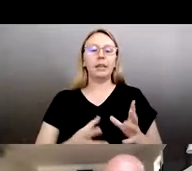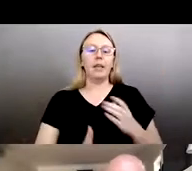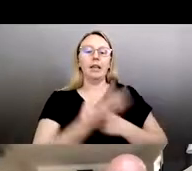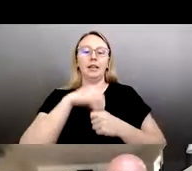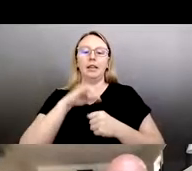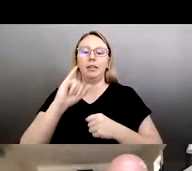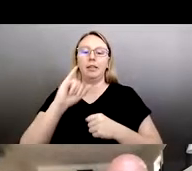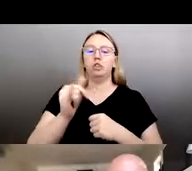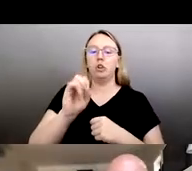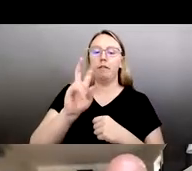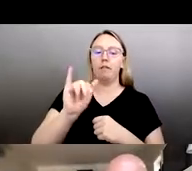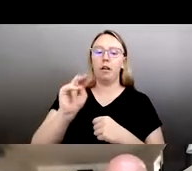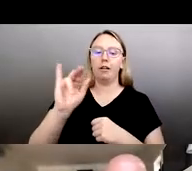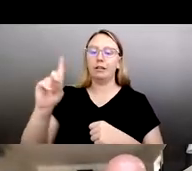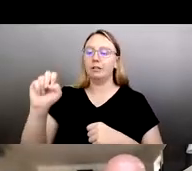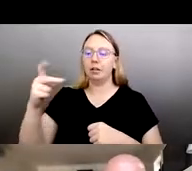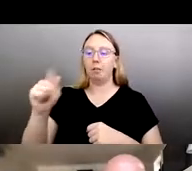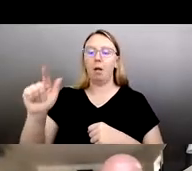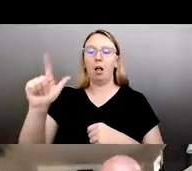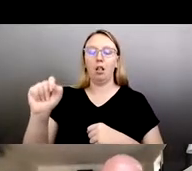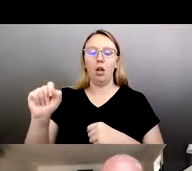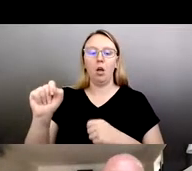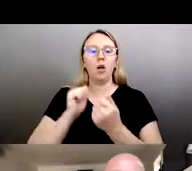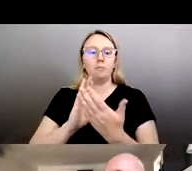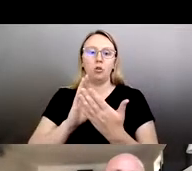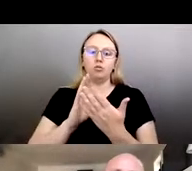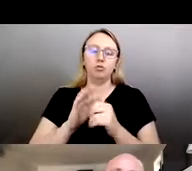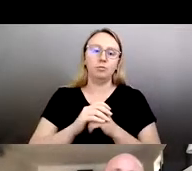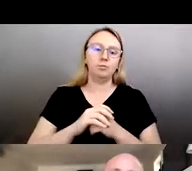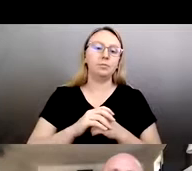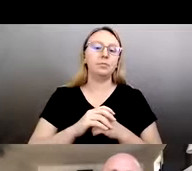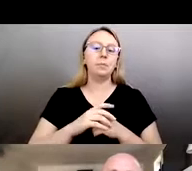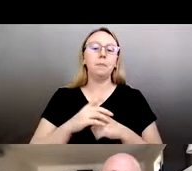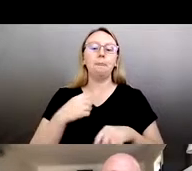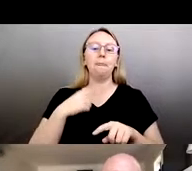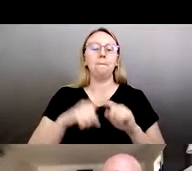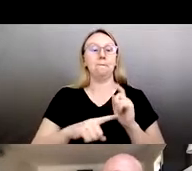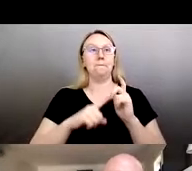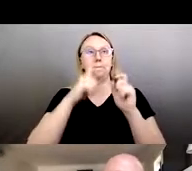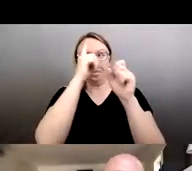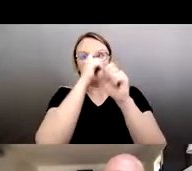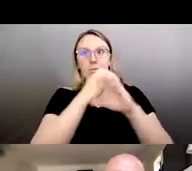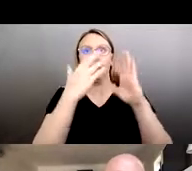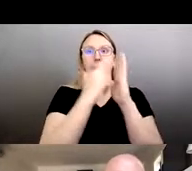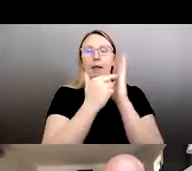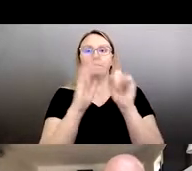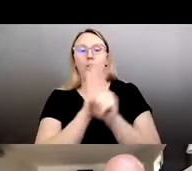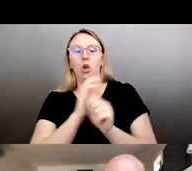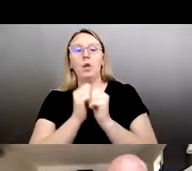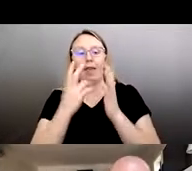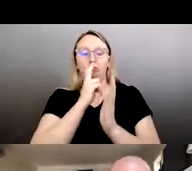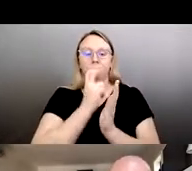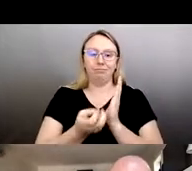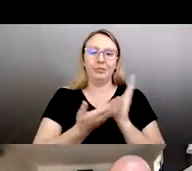even further. But I can't show this painting without really diving into the scene that's going on here. So this is a detail where we have